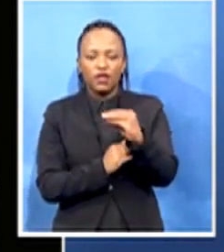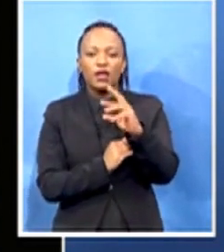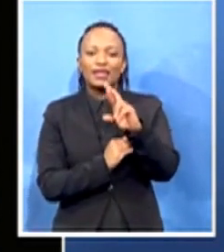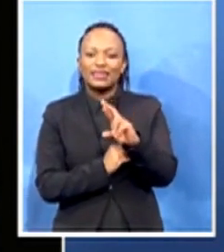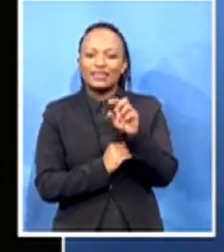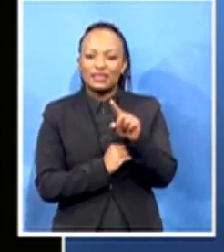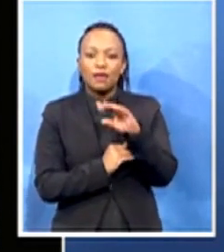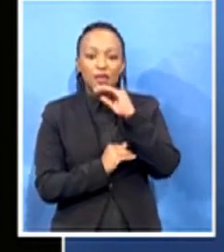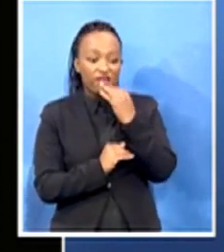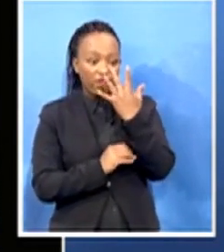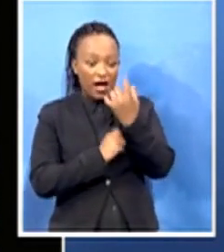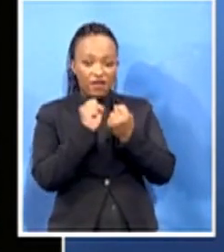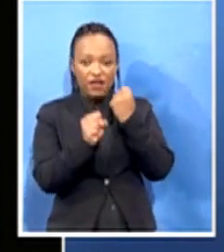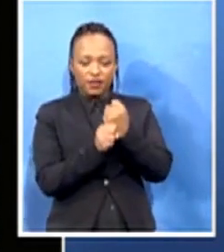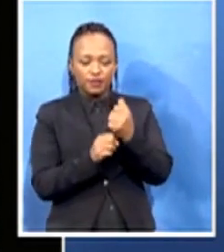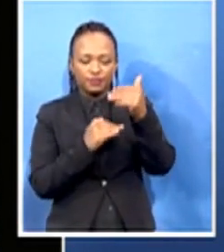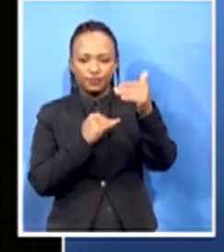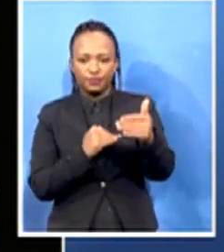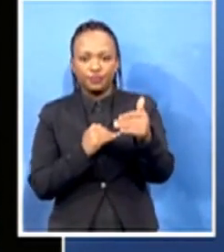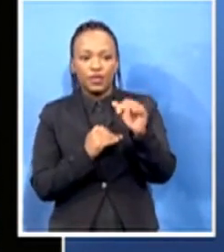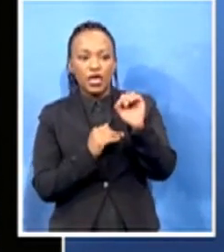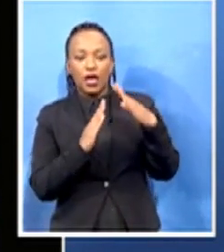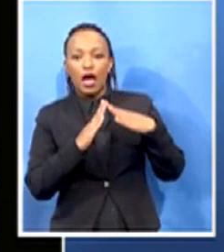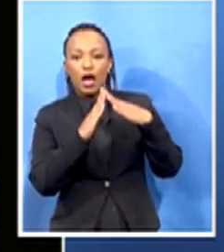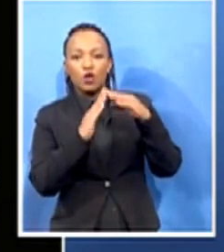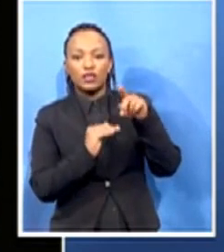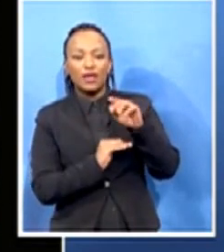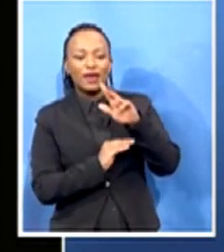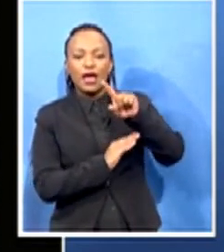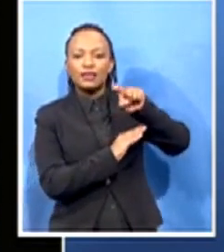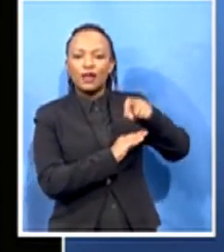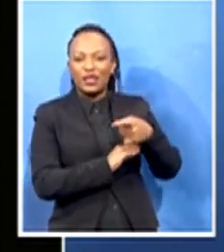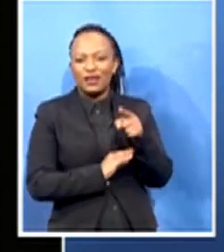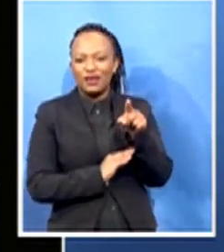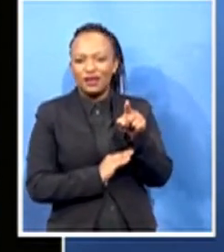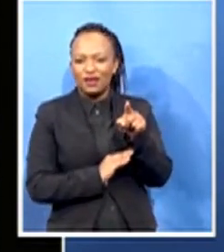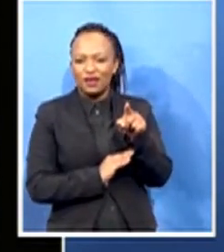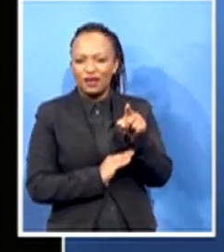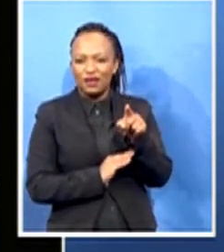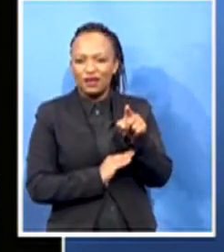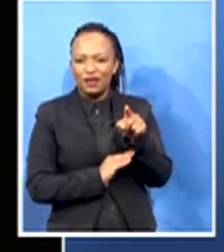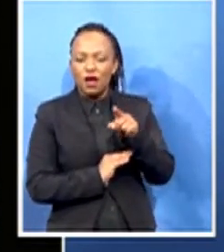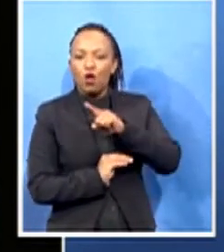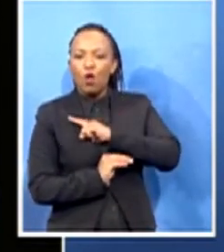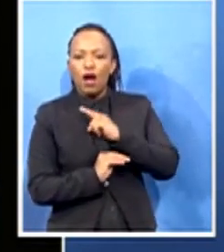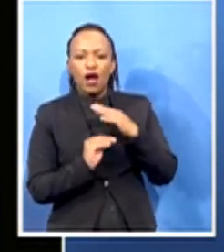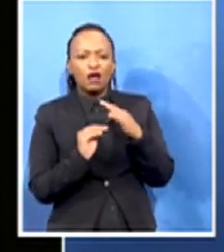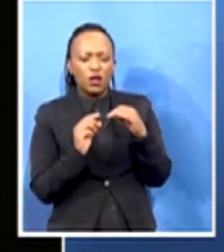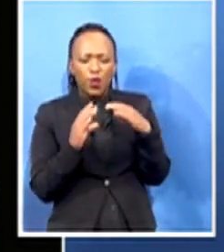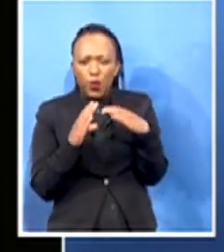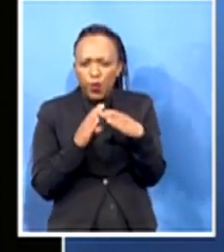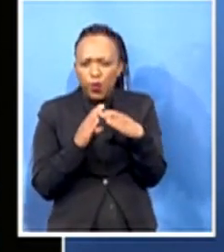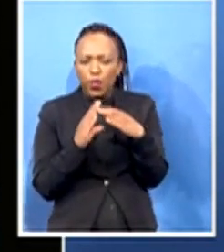housing will be 9,000. And it's a small operation. You can go to archives and investigate